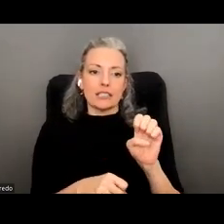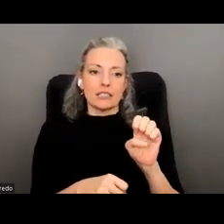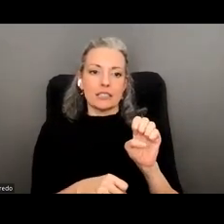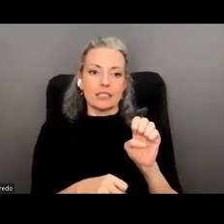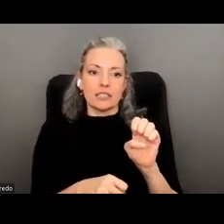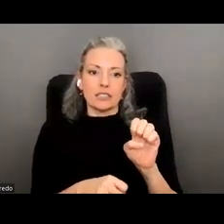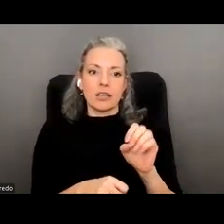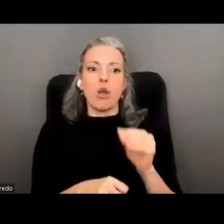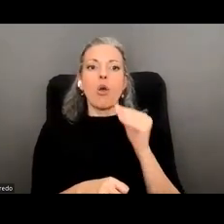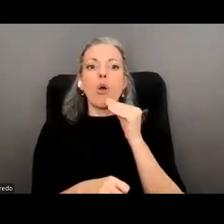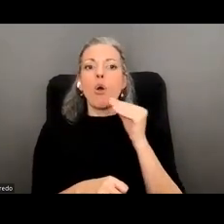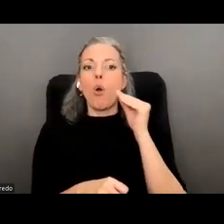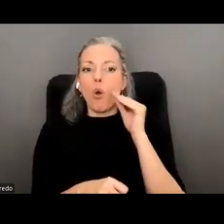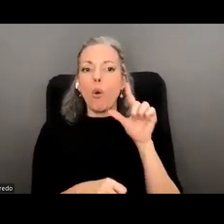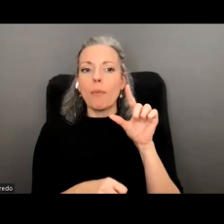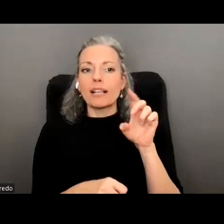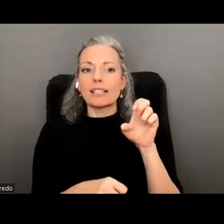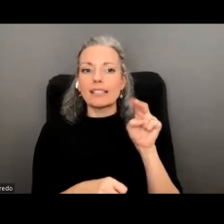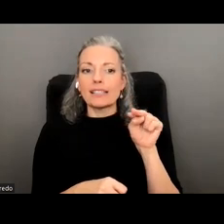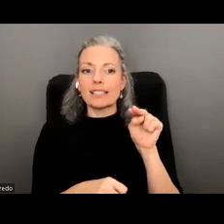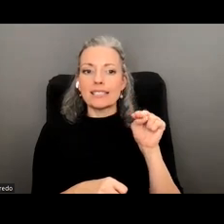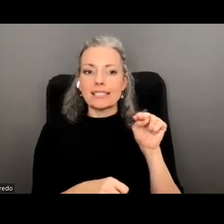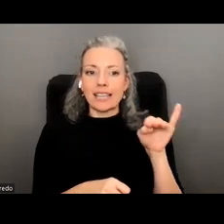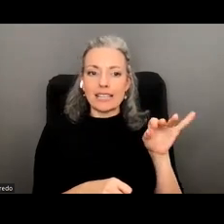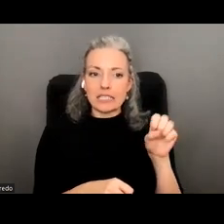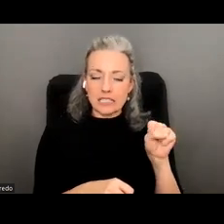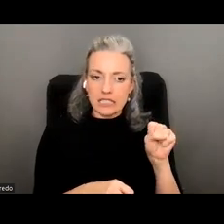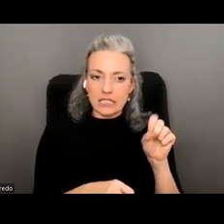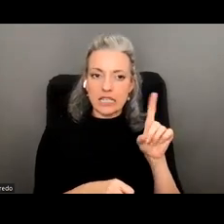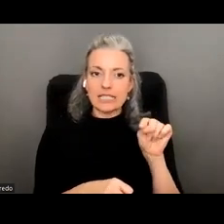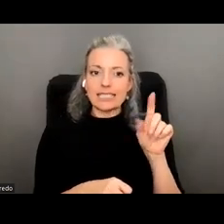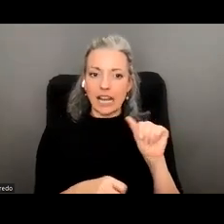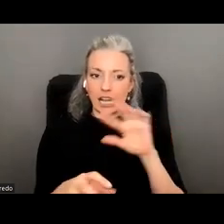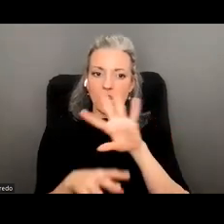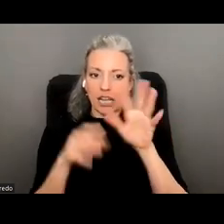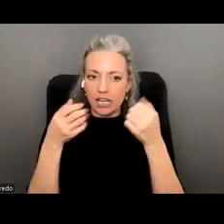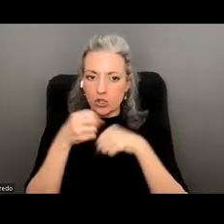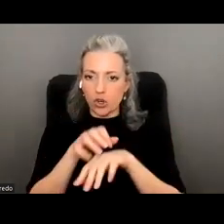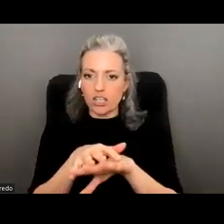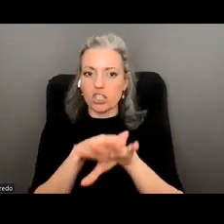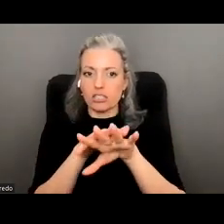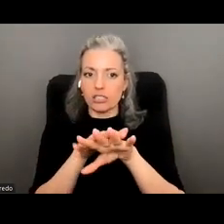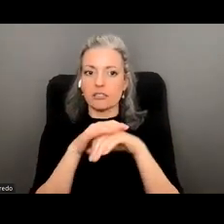homelessness data integration and an agency level digital data product.